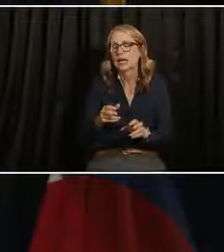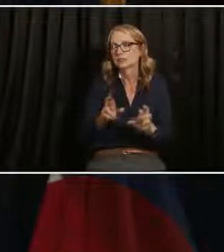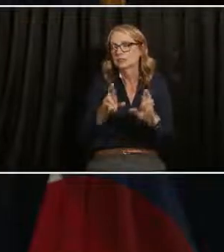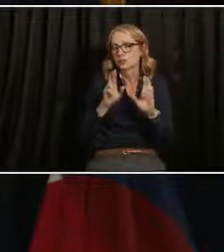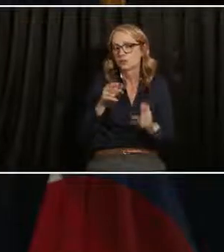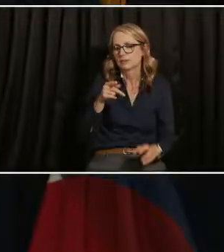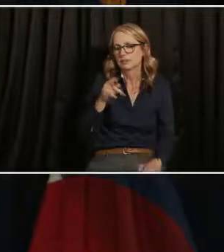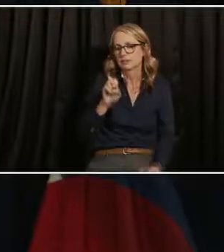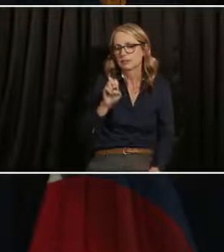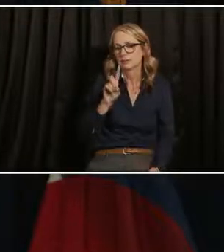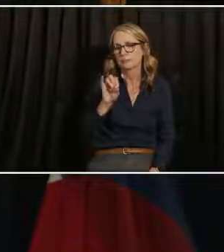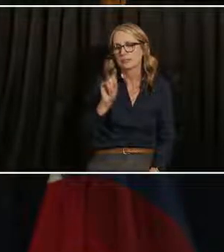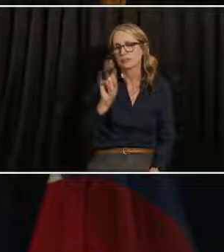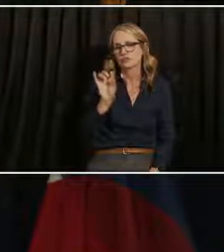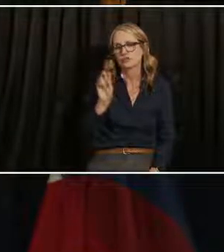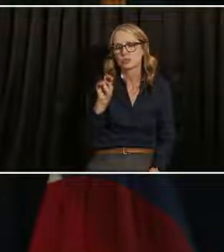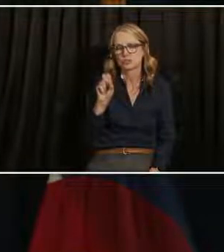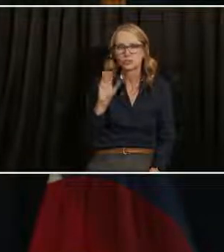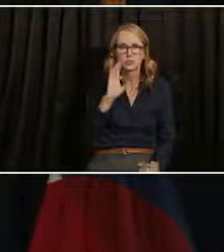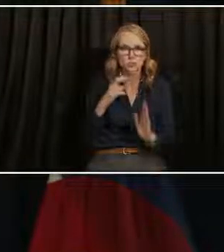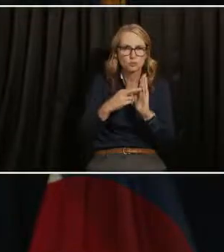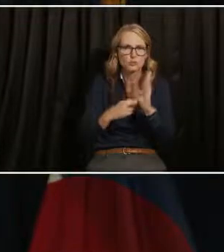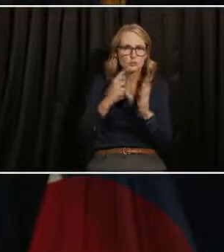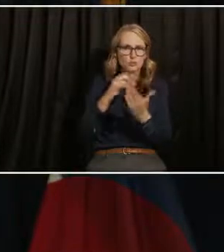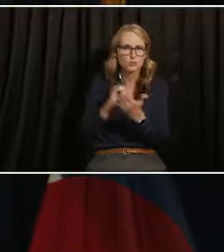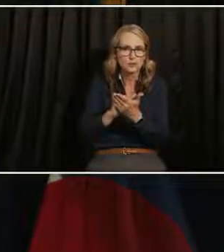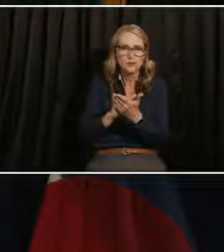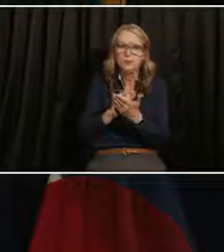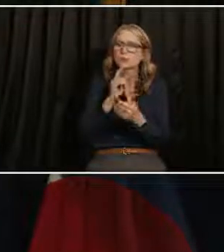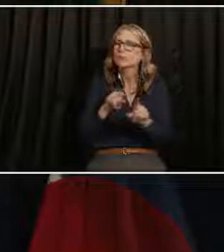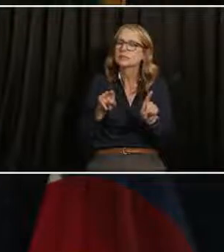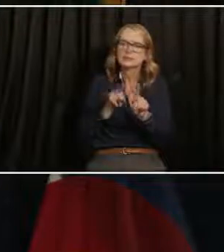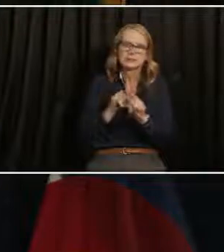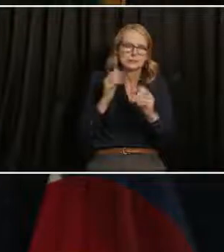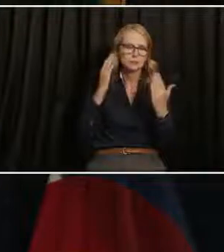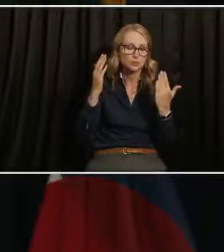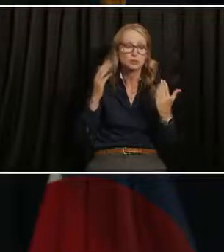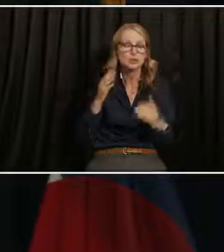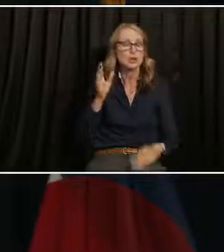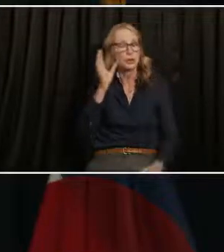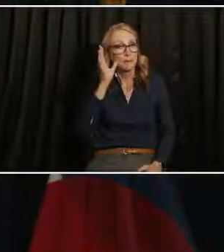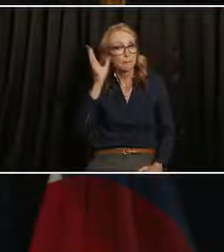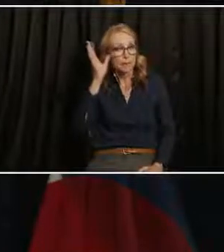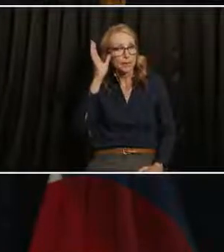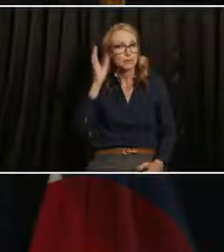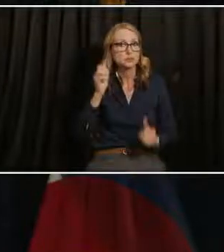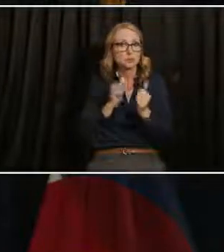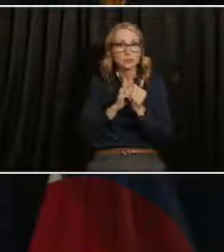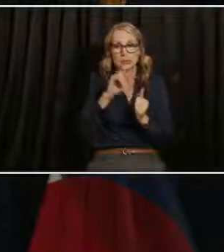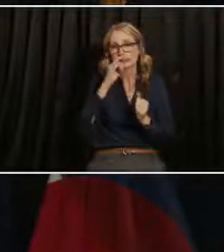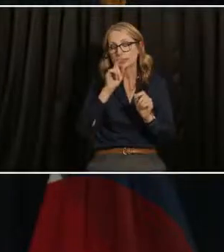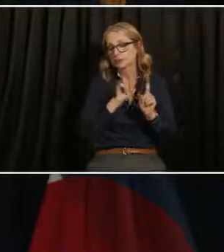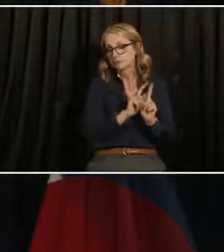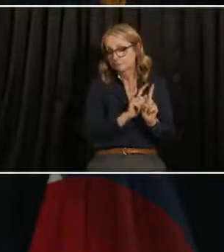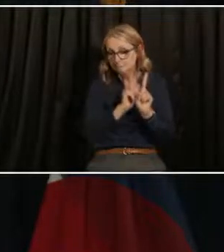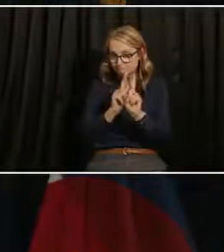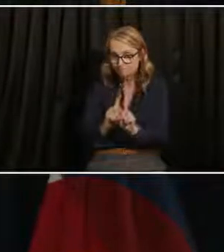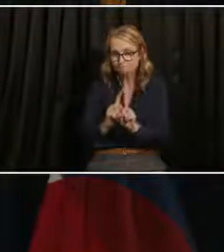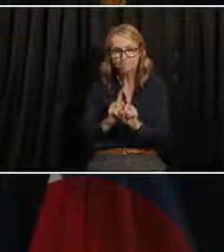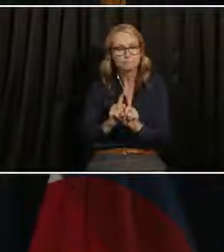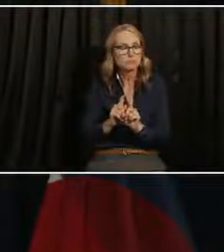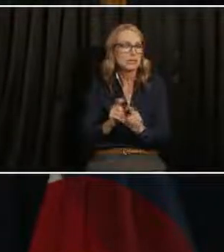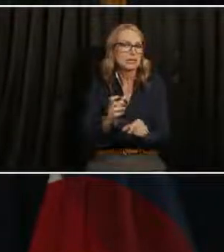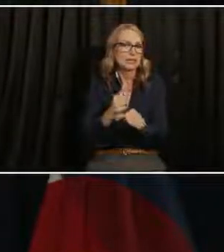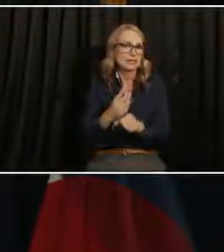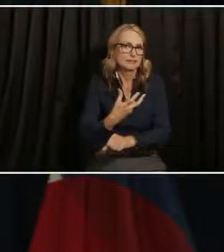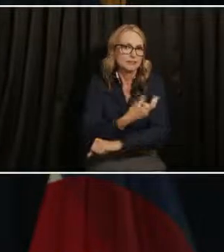So it will be the same way that adults get it. Parents will go with their kids, pharmacy, clinic, hospital, vaccination site, but you will